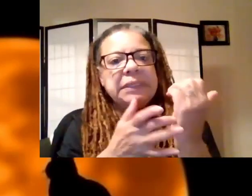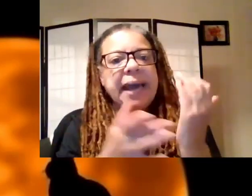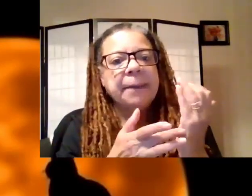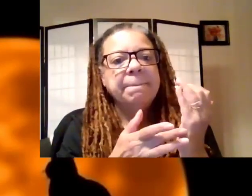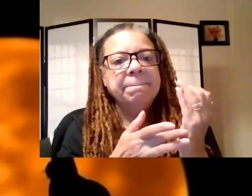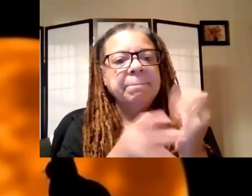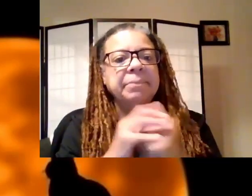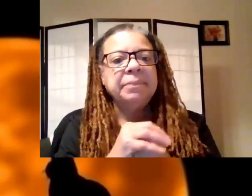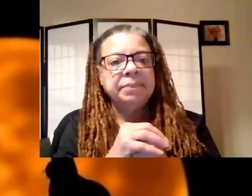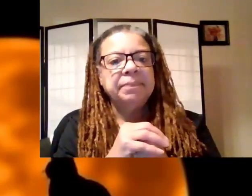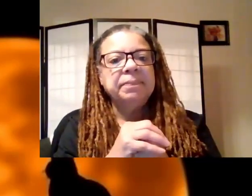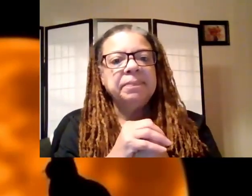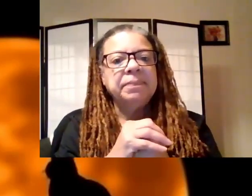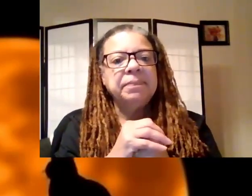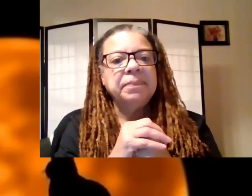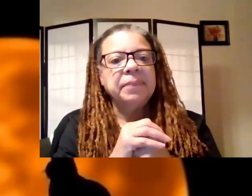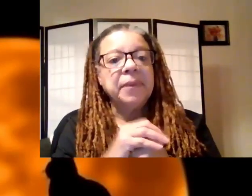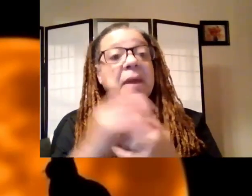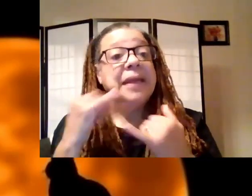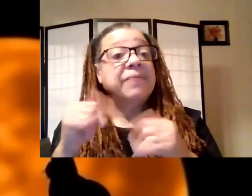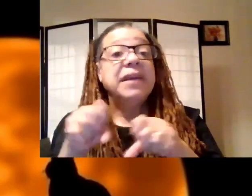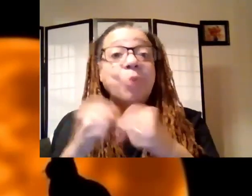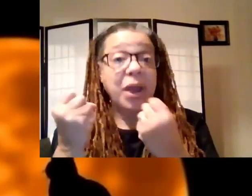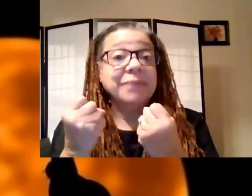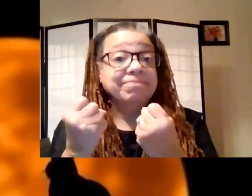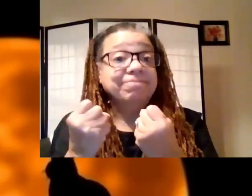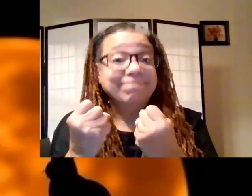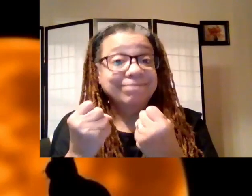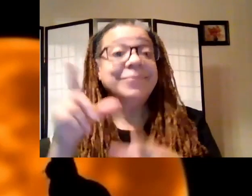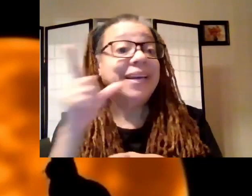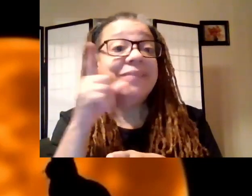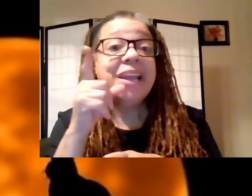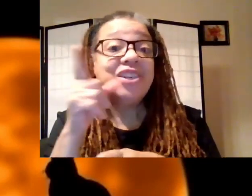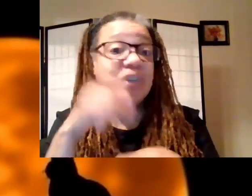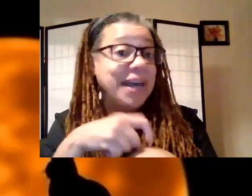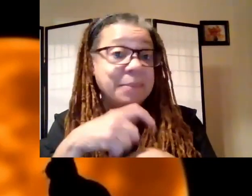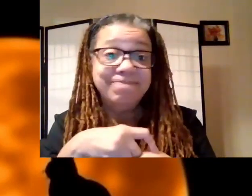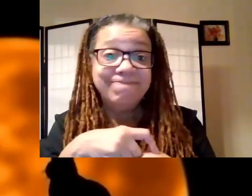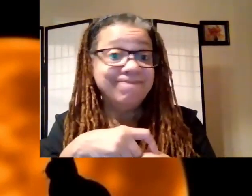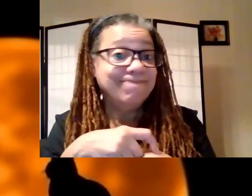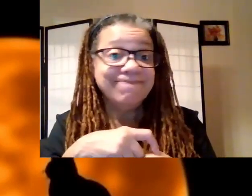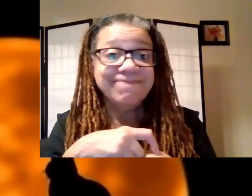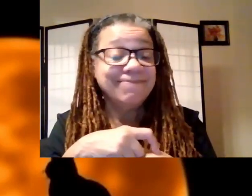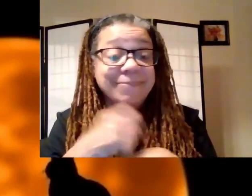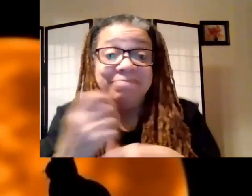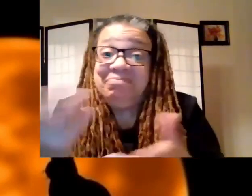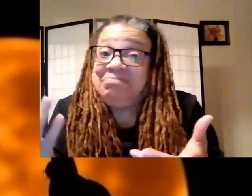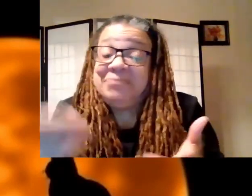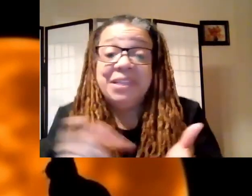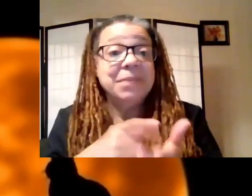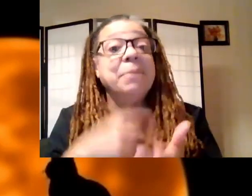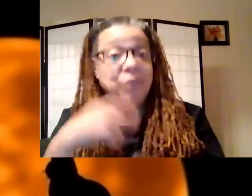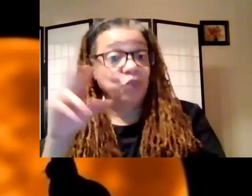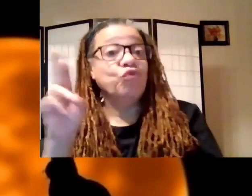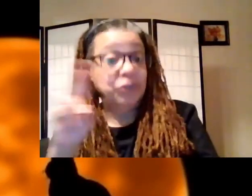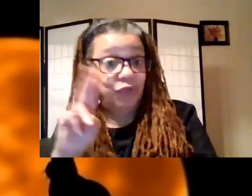They have to take their breaks. They have to take their lunch hour. Mm-hmm. And, sometimes they have to use